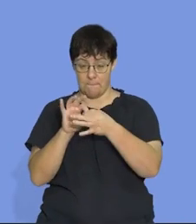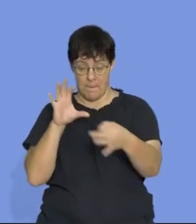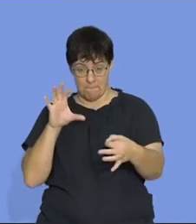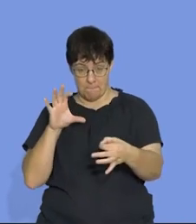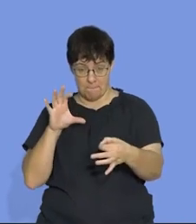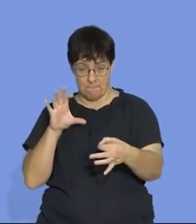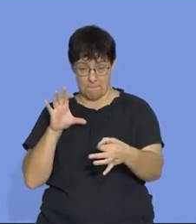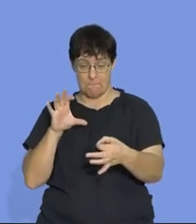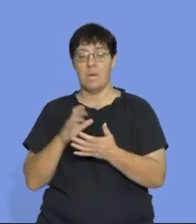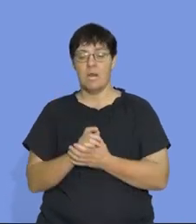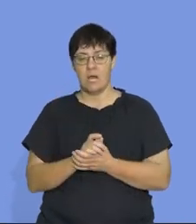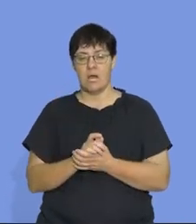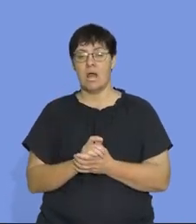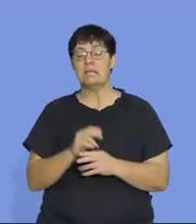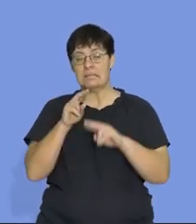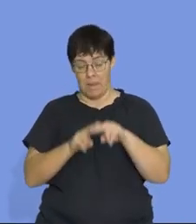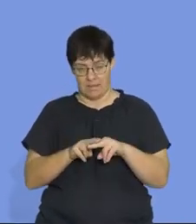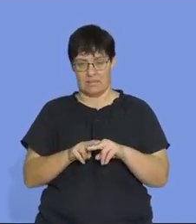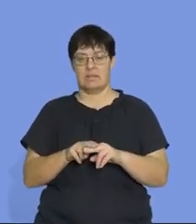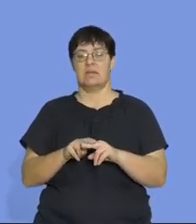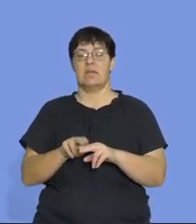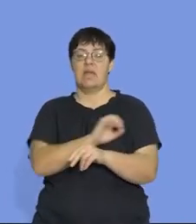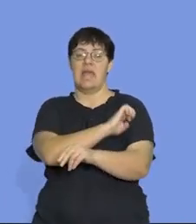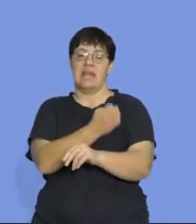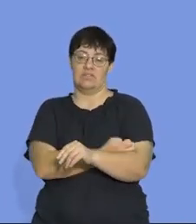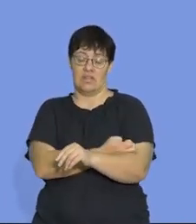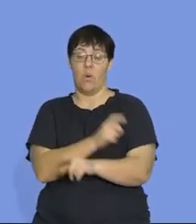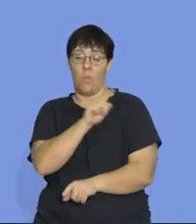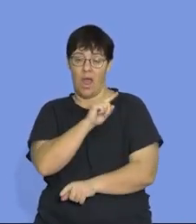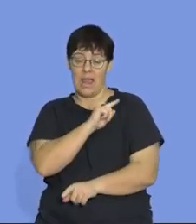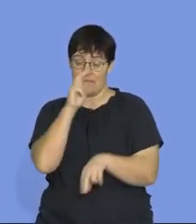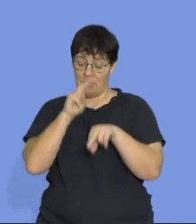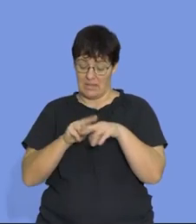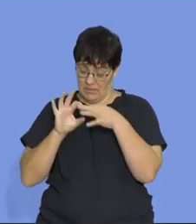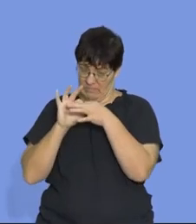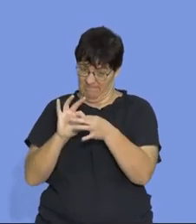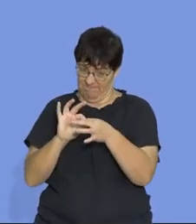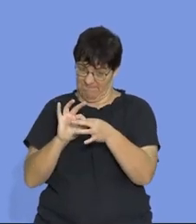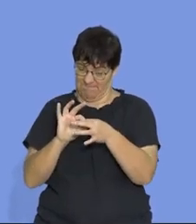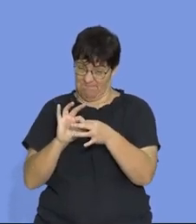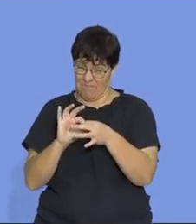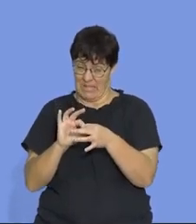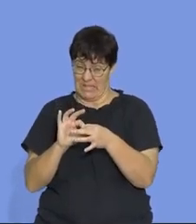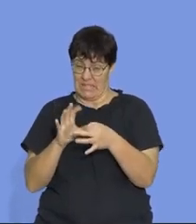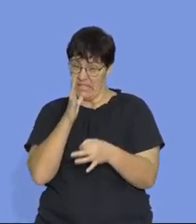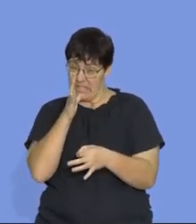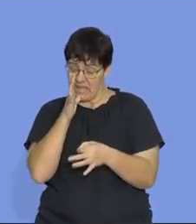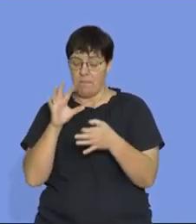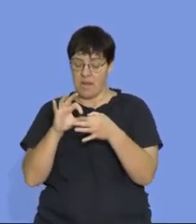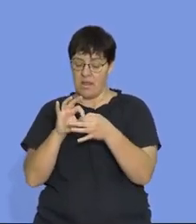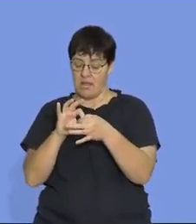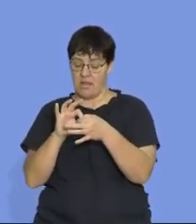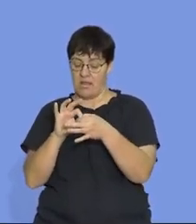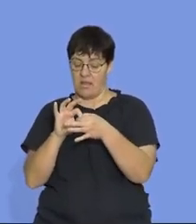on, and the amount of energy will entirely depend on the bond energy involved. Okay. So, and then also energy